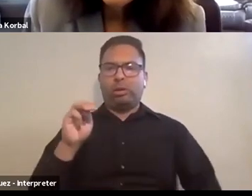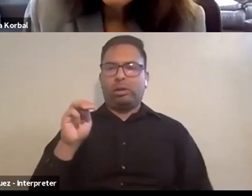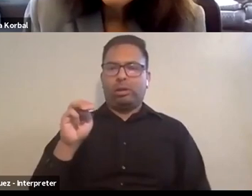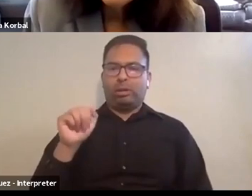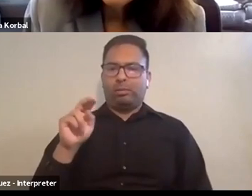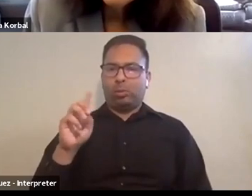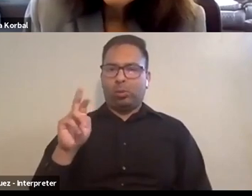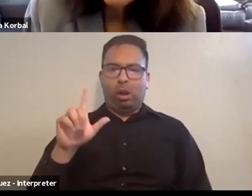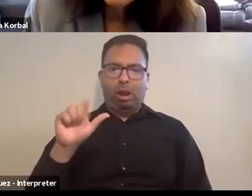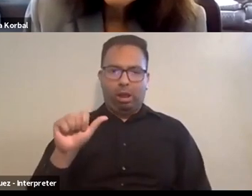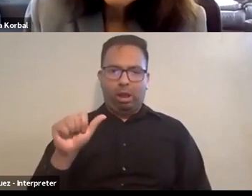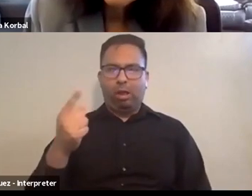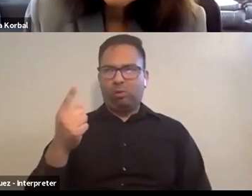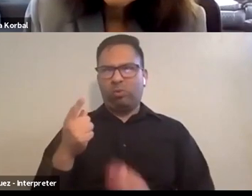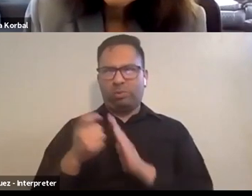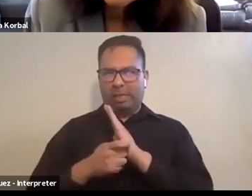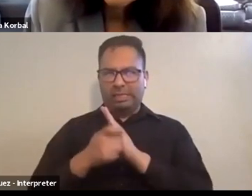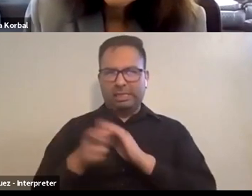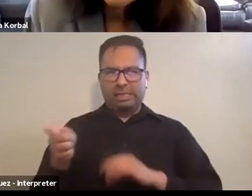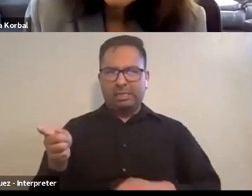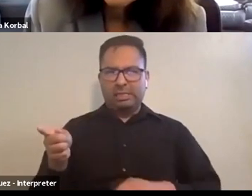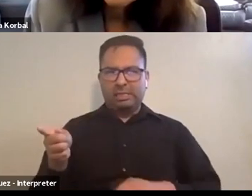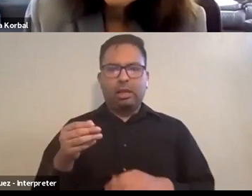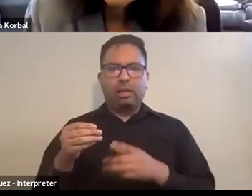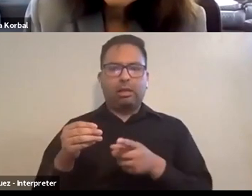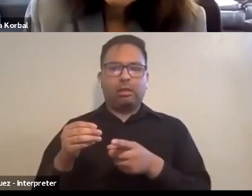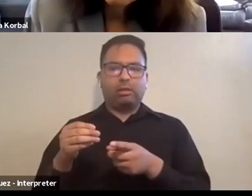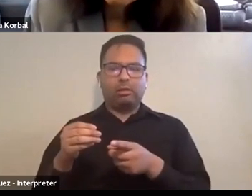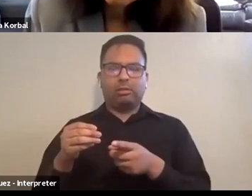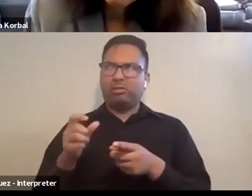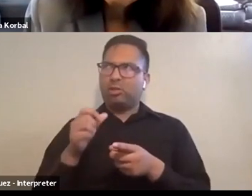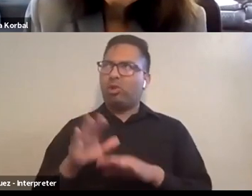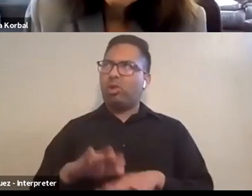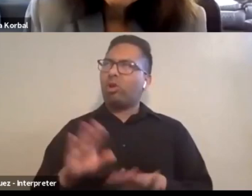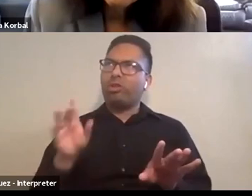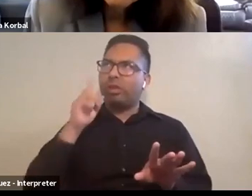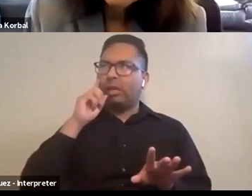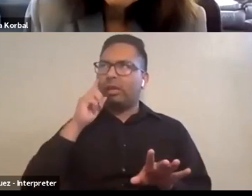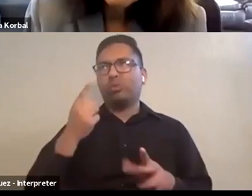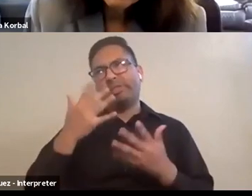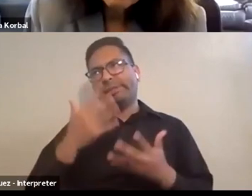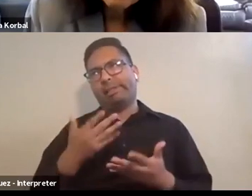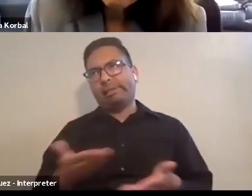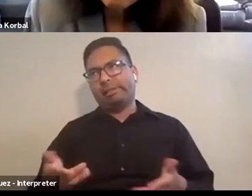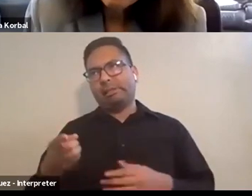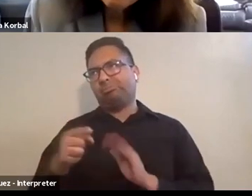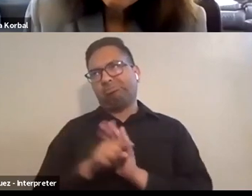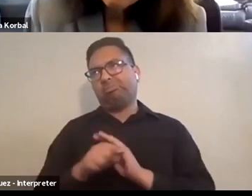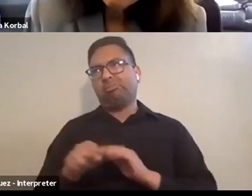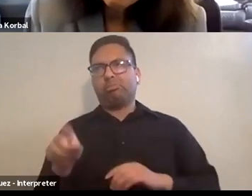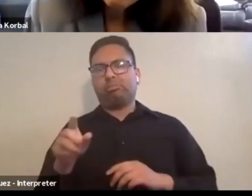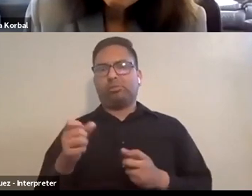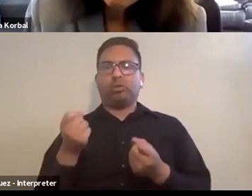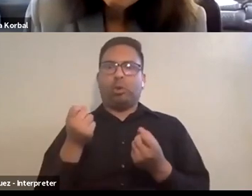extraordinary magazine. Sadly, no longer. I think one of the sad things, I mean, I think there's so much to be said